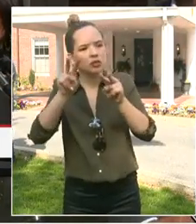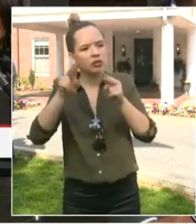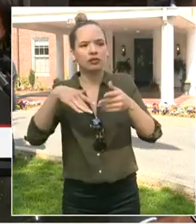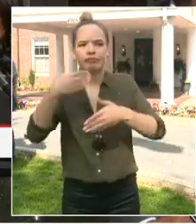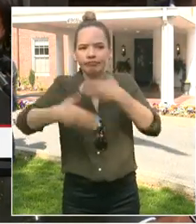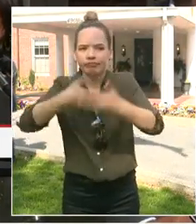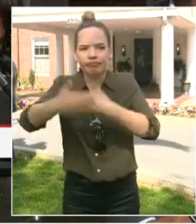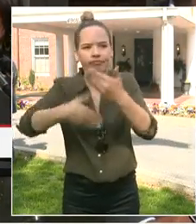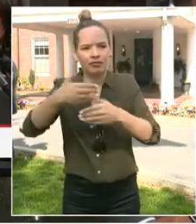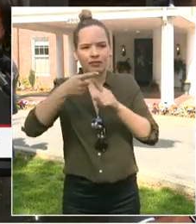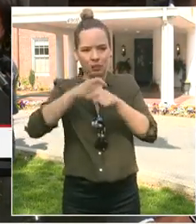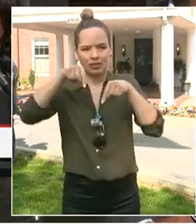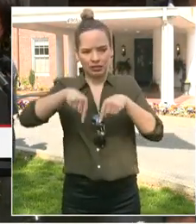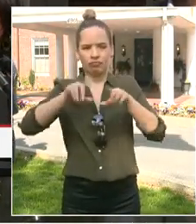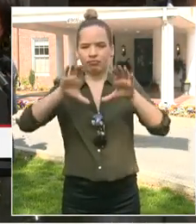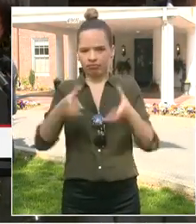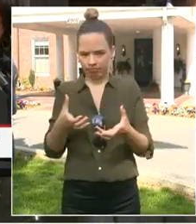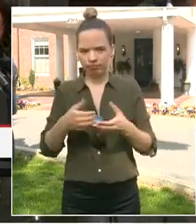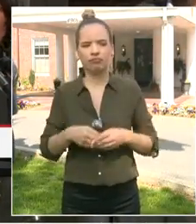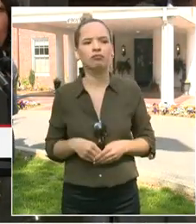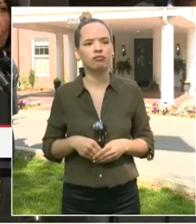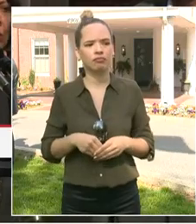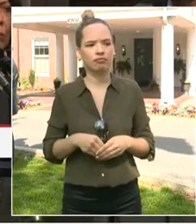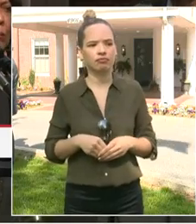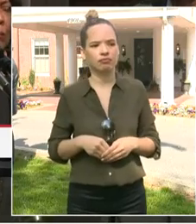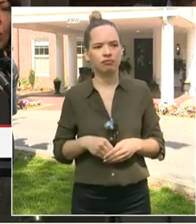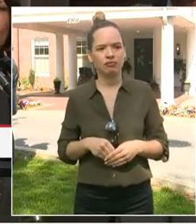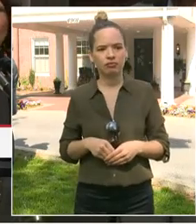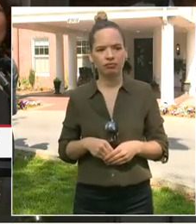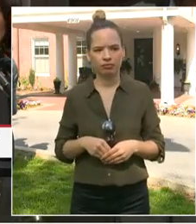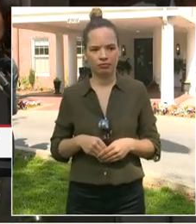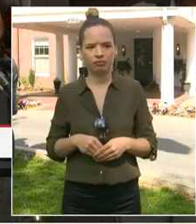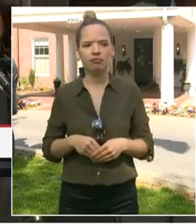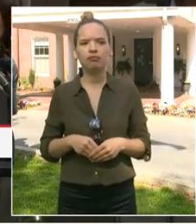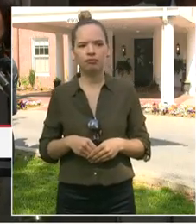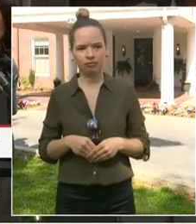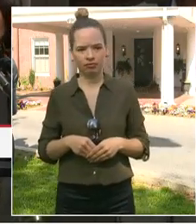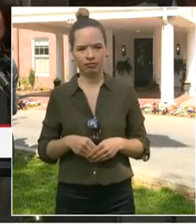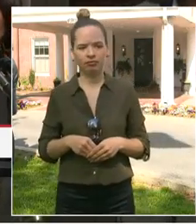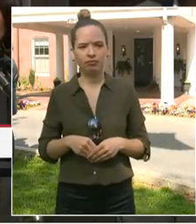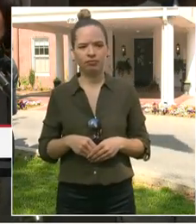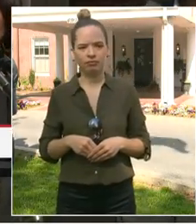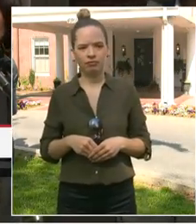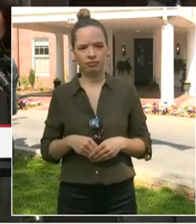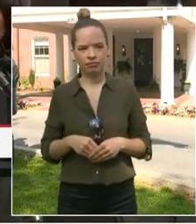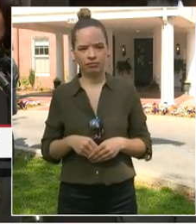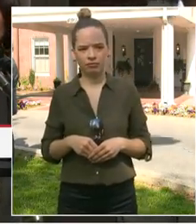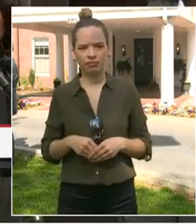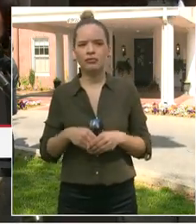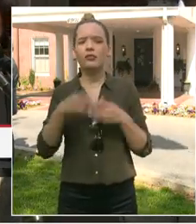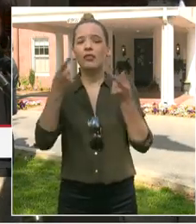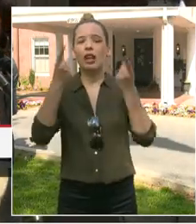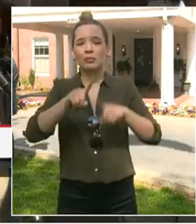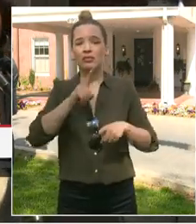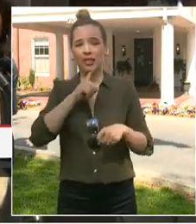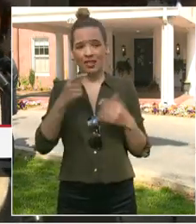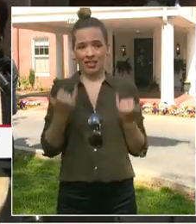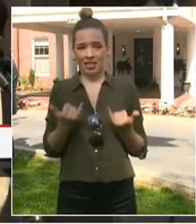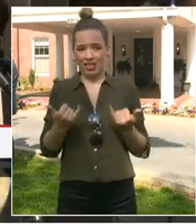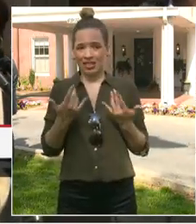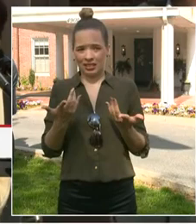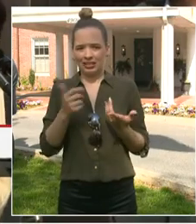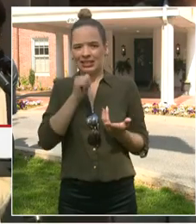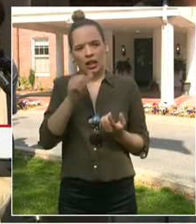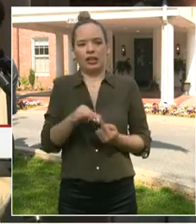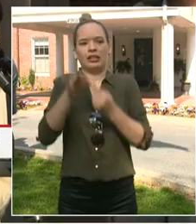You know, turnover in the public health and healthcare workforce is not unique to the district. It's happening in the National Capital Region, and